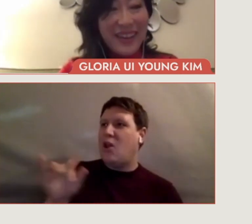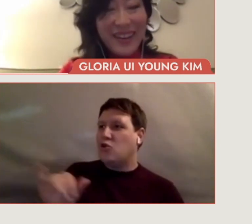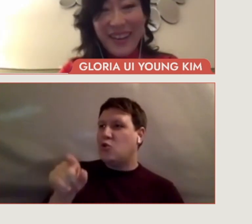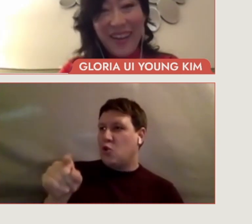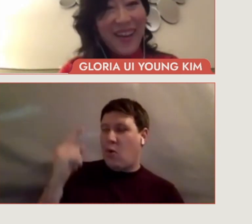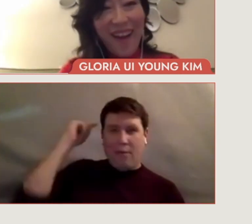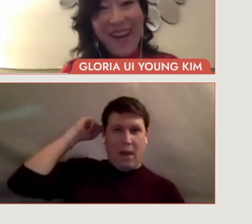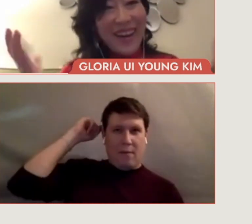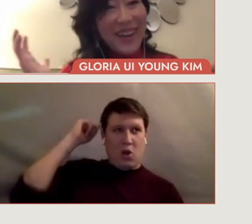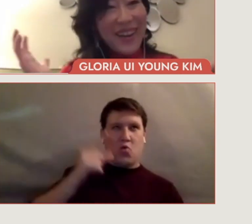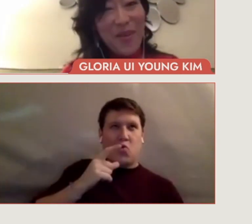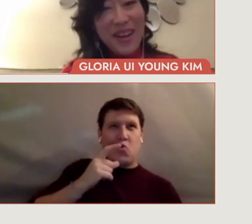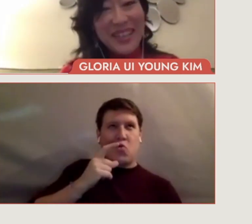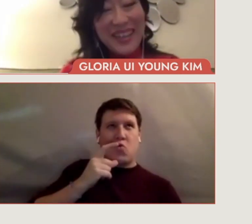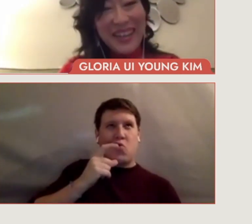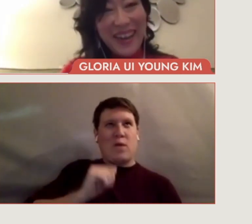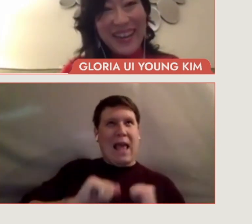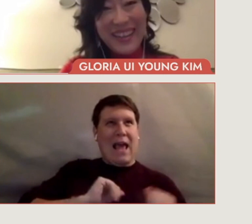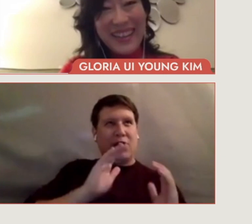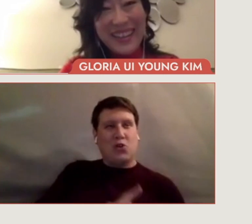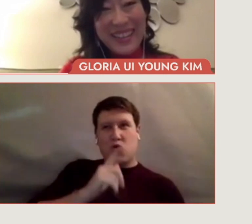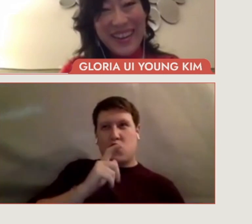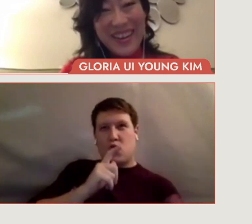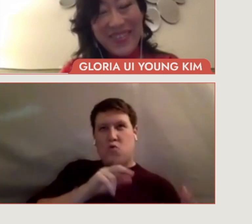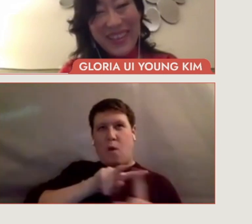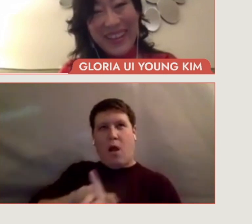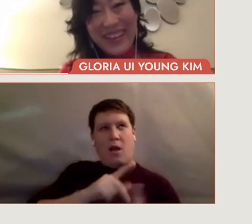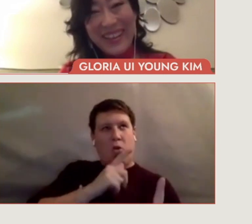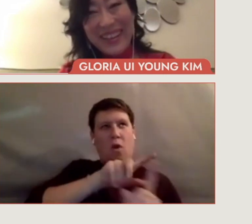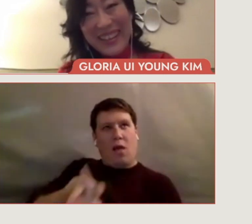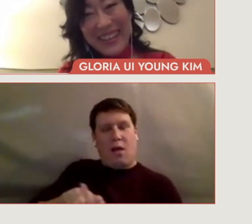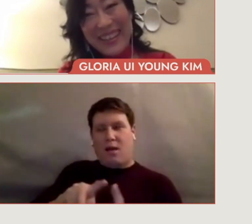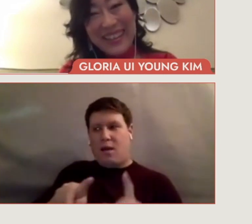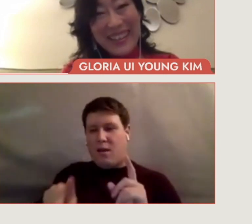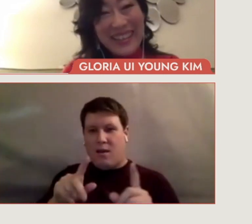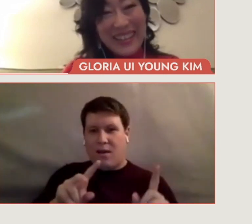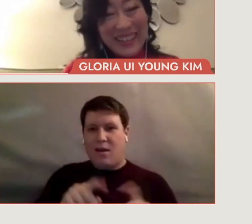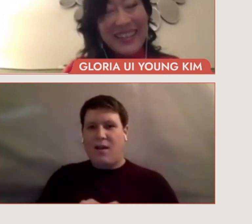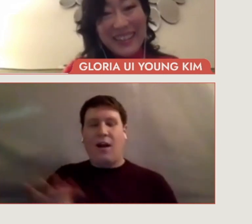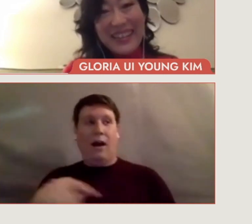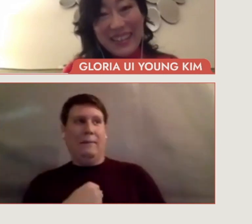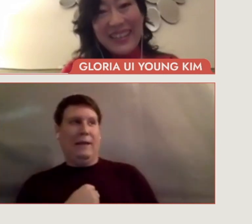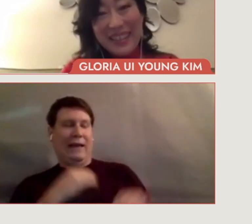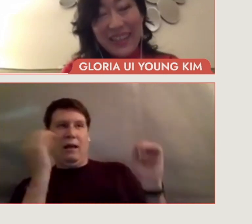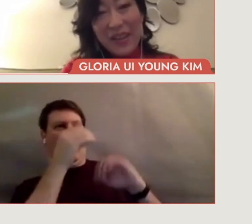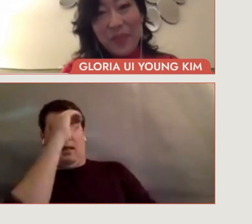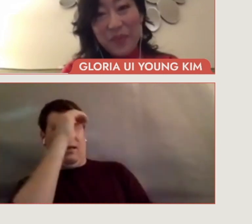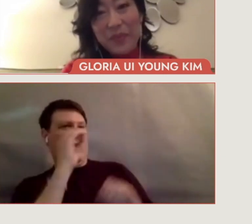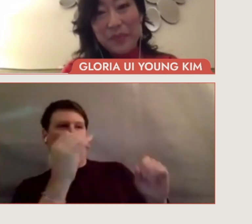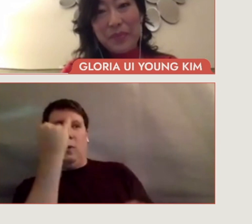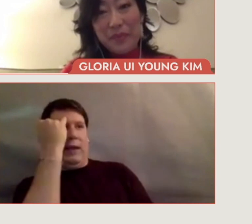And so I maybe let's had talk a little no bit about, idea, yeah, right? at the Like, time, so especially over maybe a 10-year period, right?